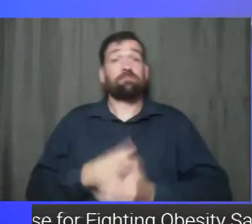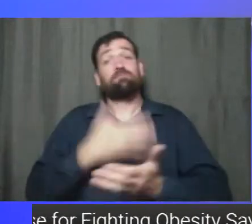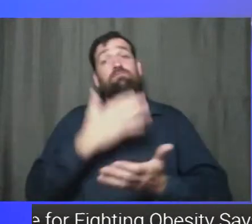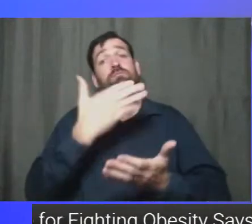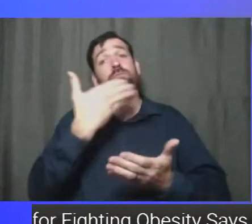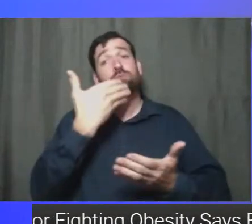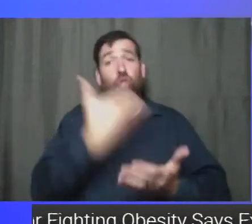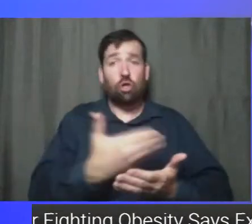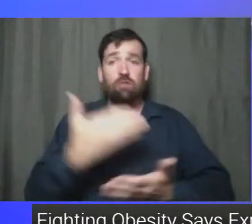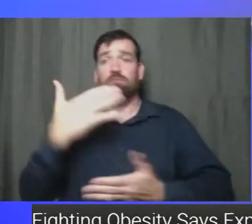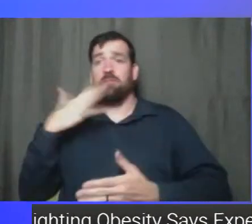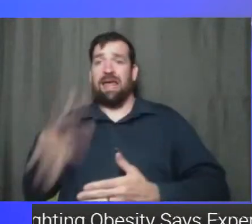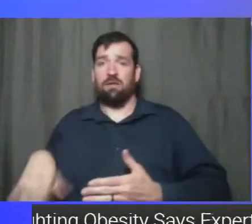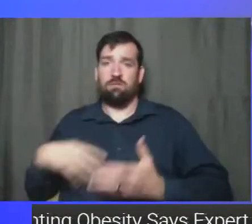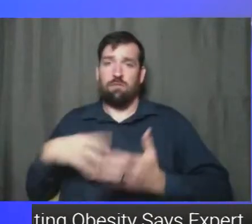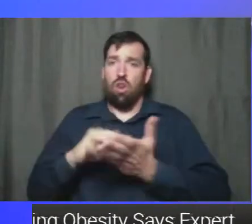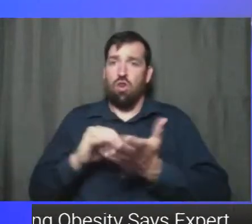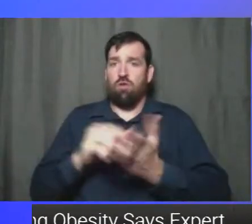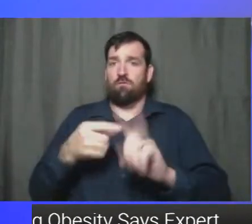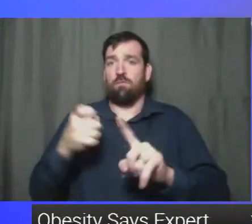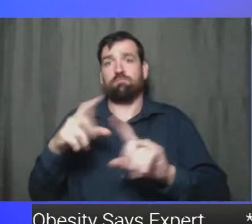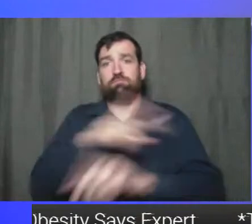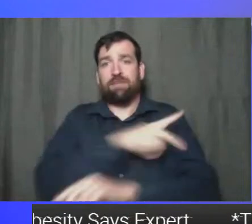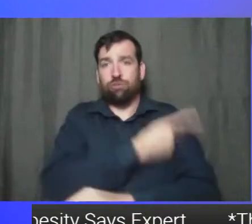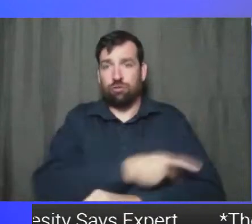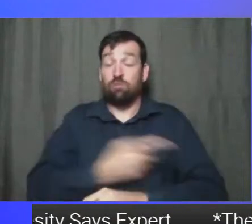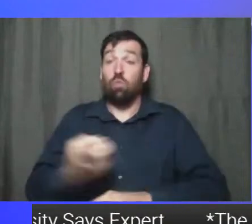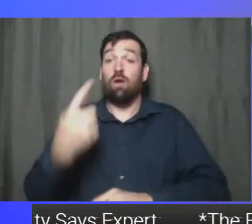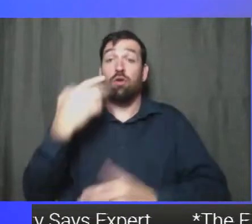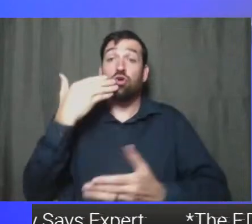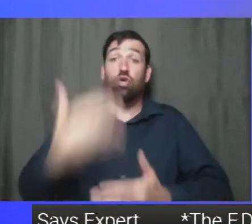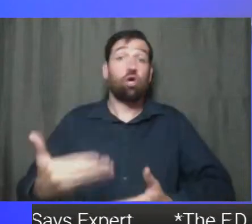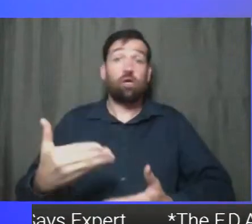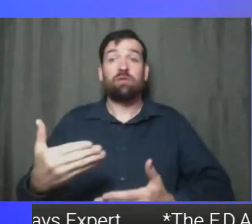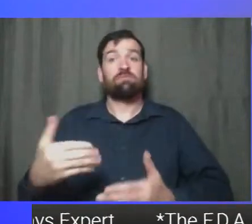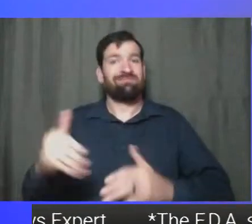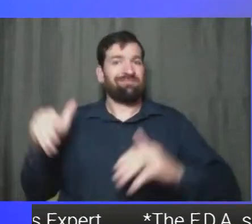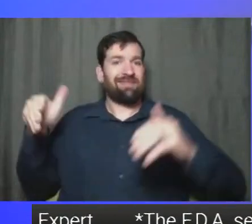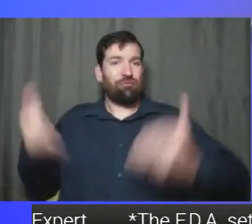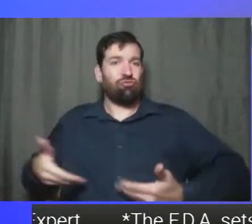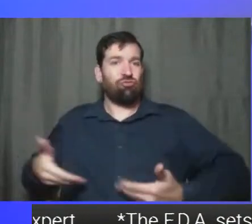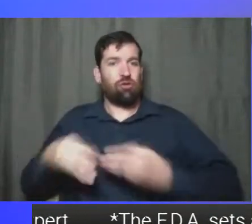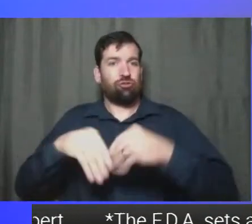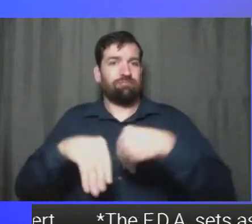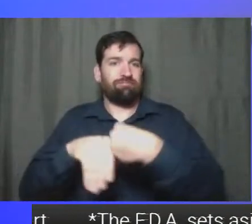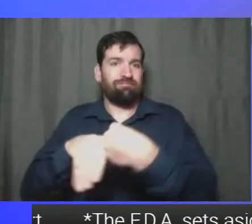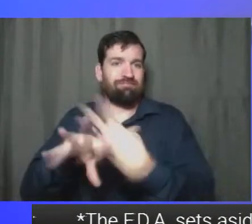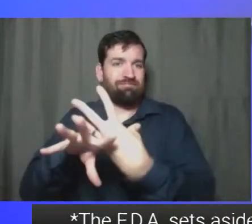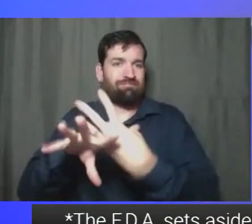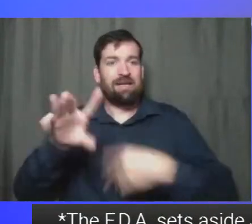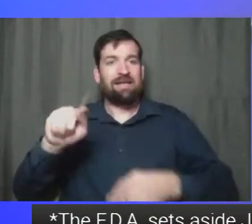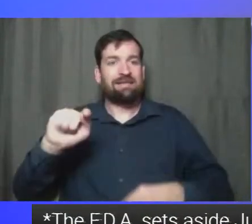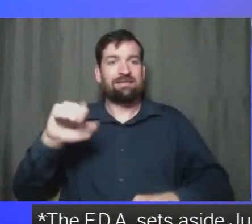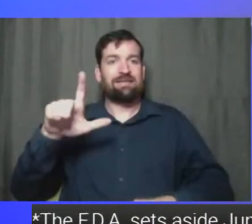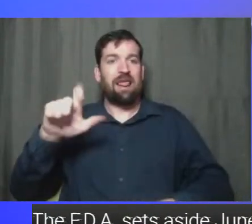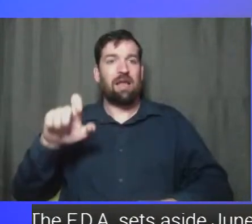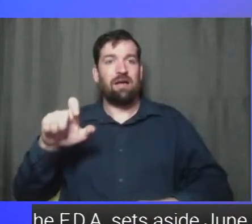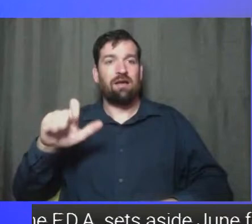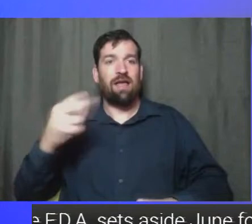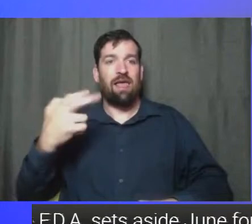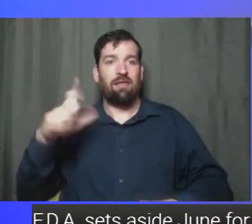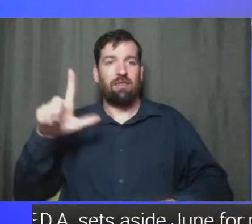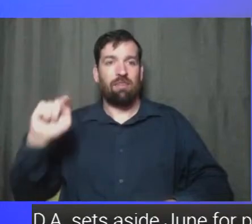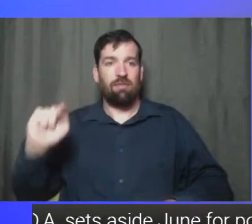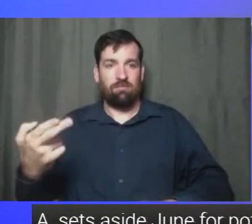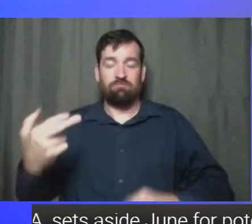that we learned with our patient population. So one of the good things I will say was the introduction of telehealth. And this really helped open access for a lot of our sick patients throughout the